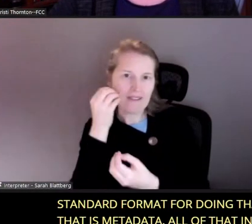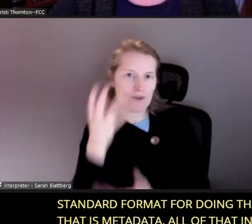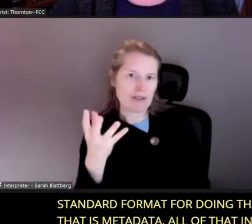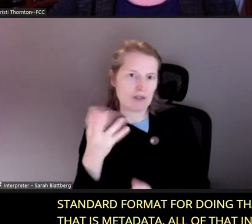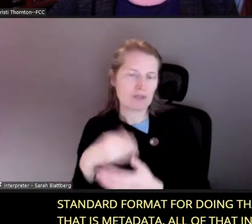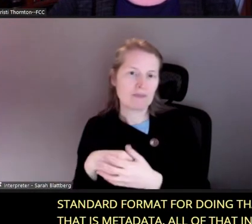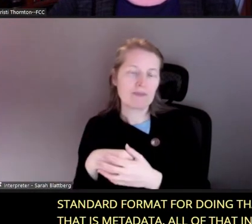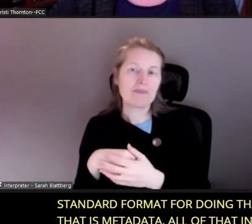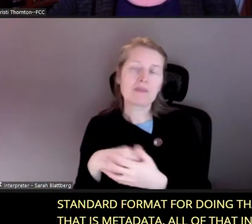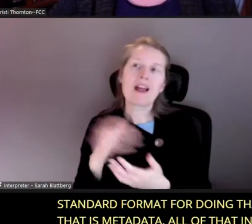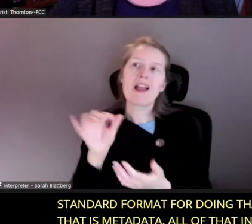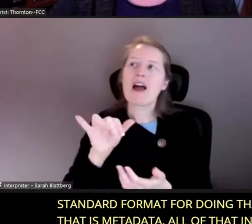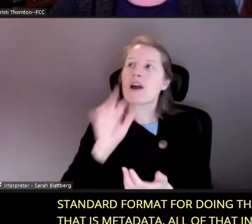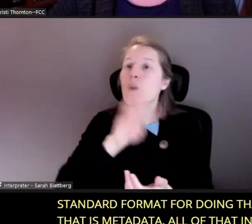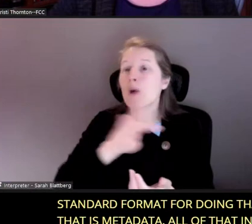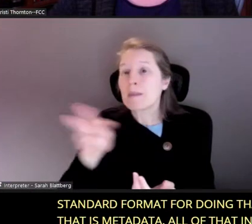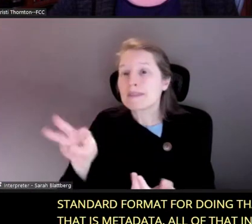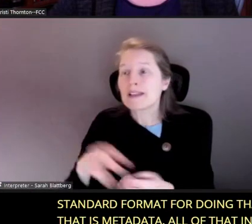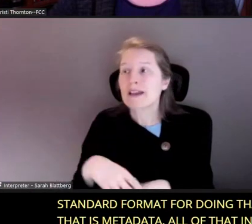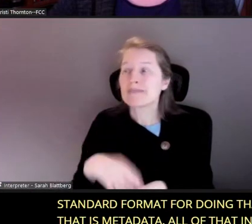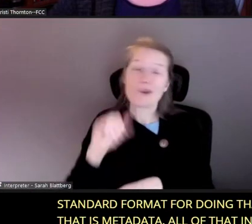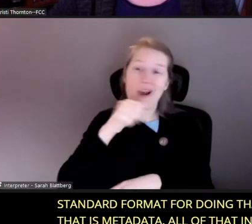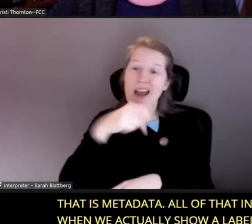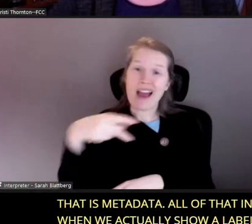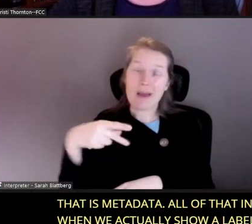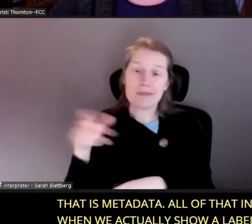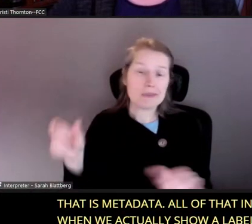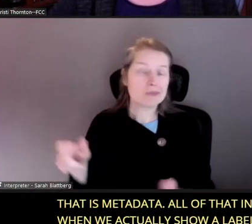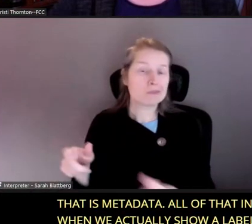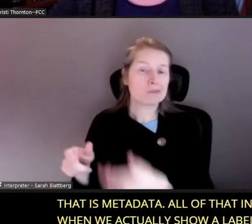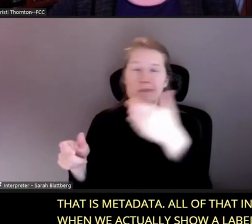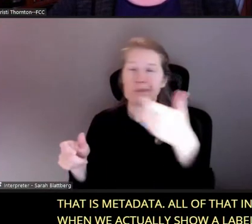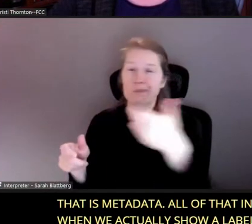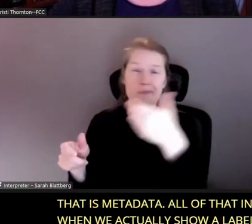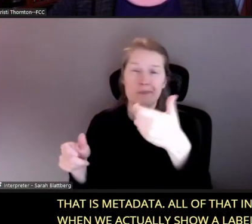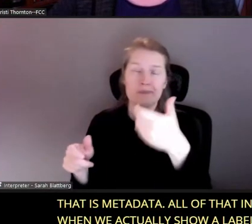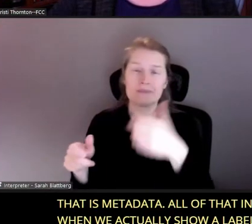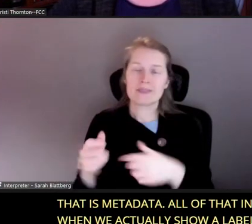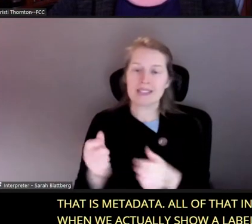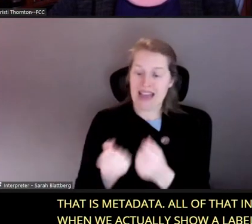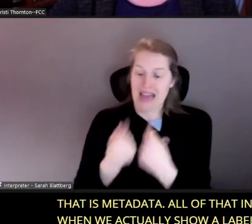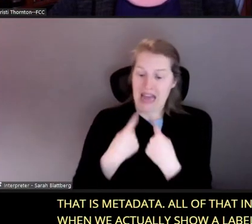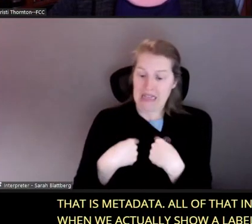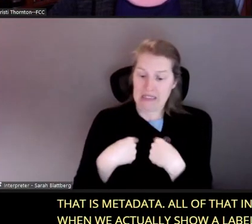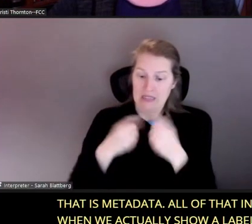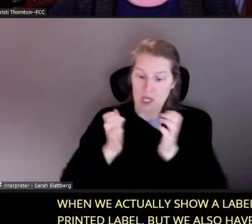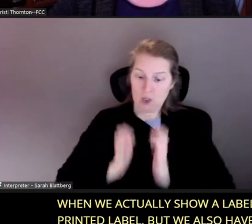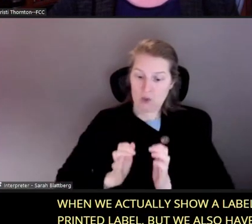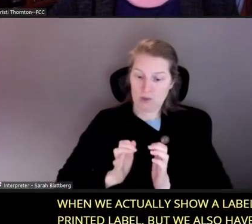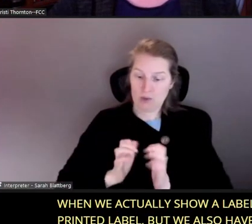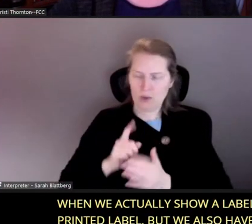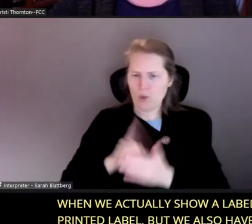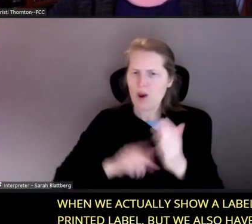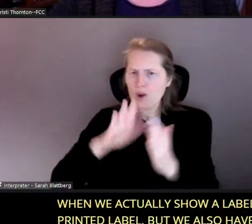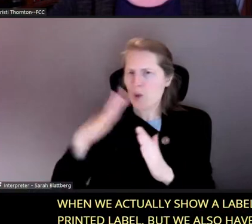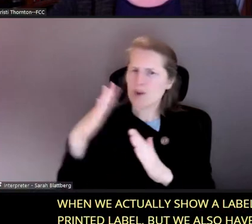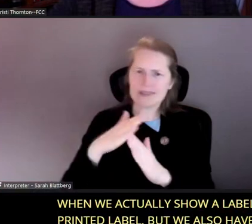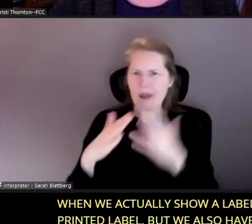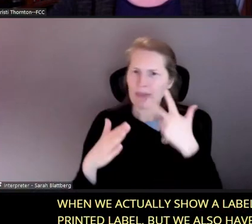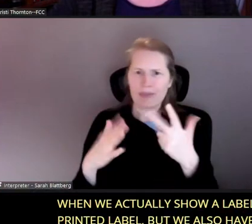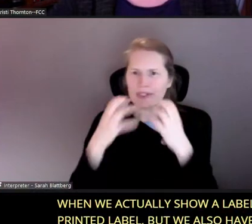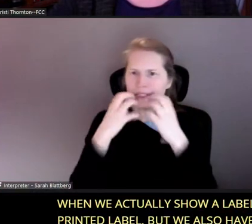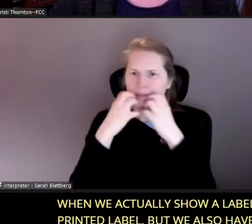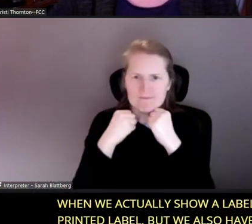imagine a website or an app on a phone or something where it can ask the consumer, you know, what are the three things most important to